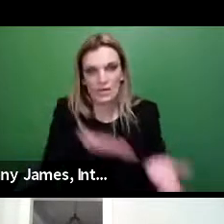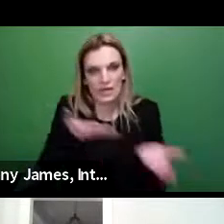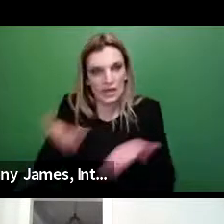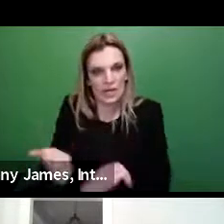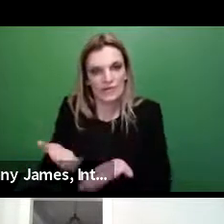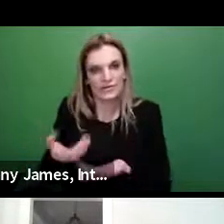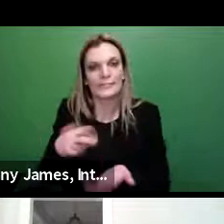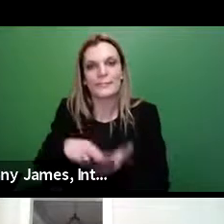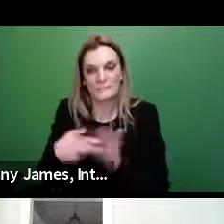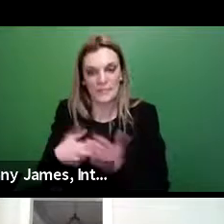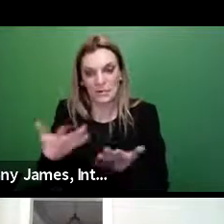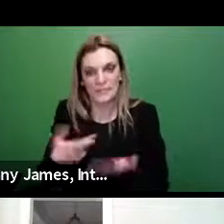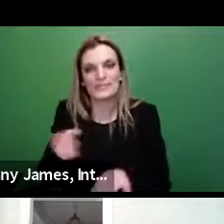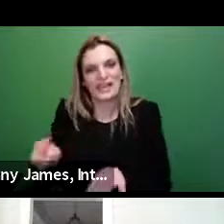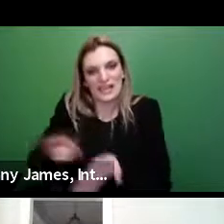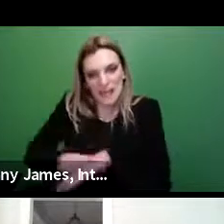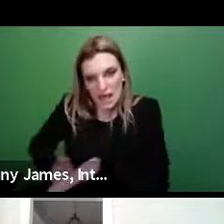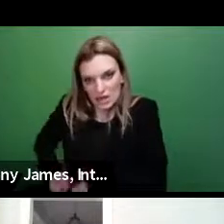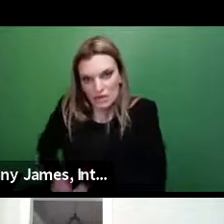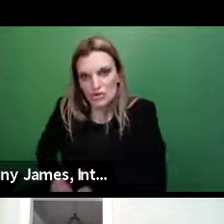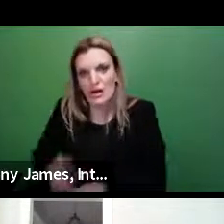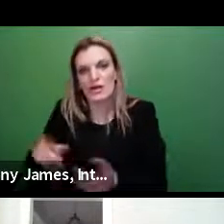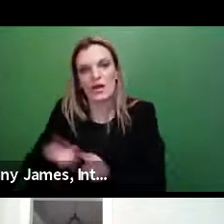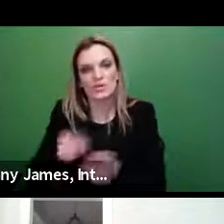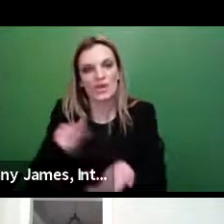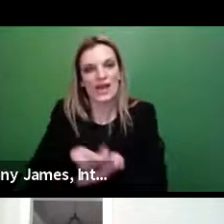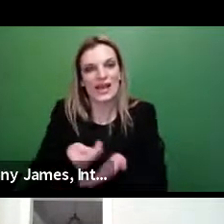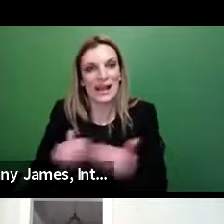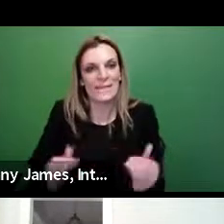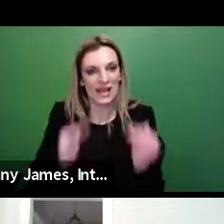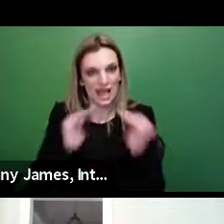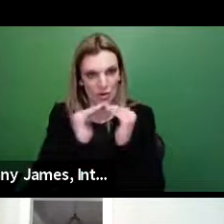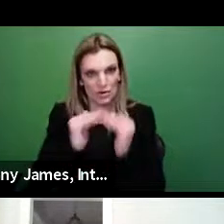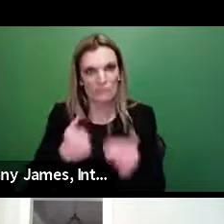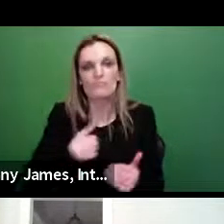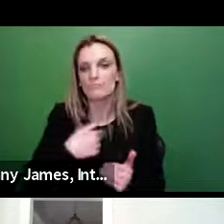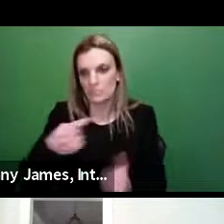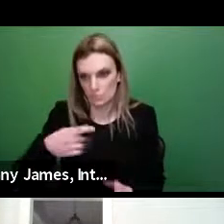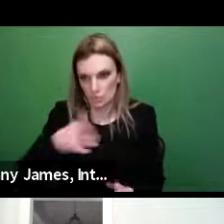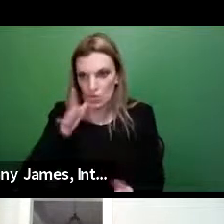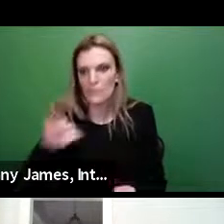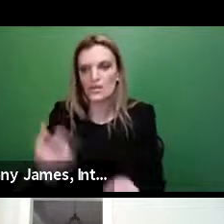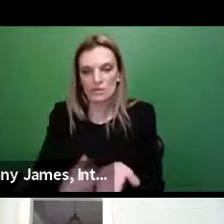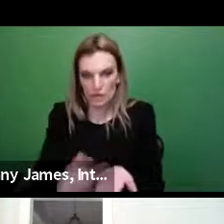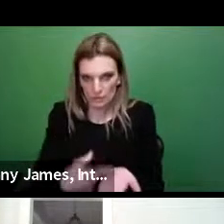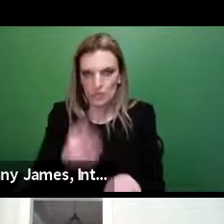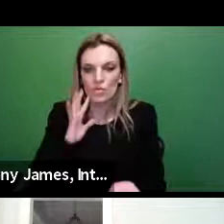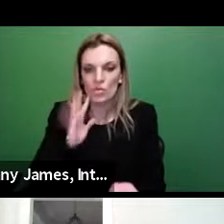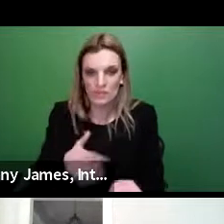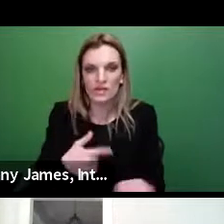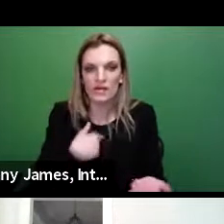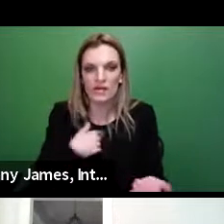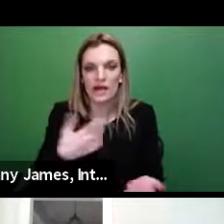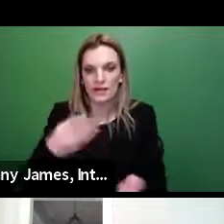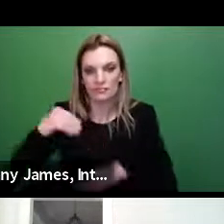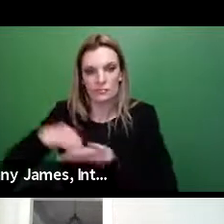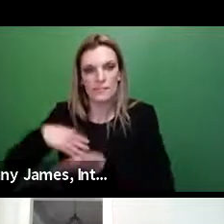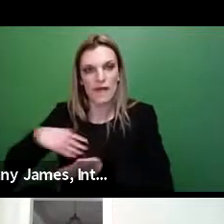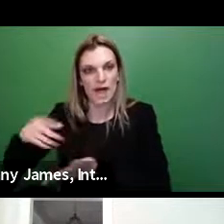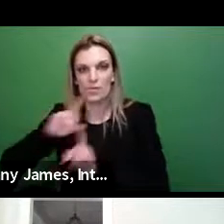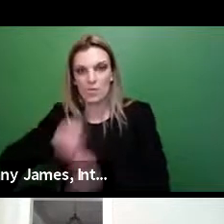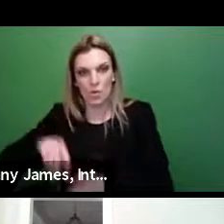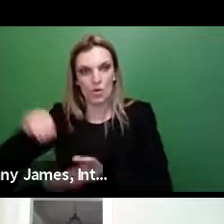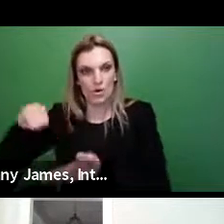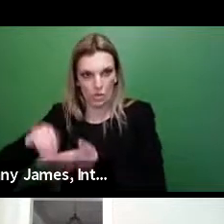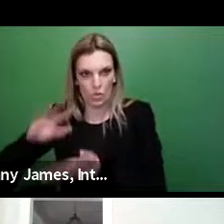with contracts and economic equity. So that's something we'll be talking about. I had a note under my reports to talk about